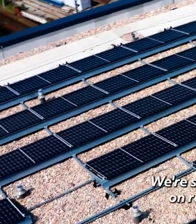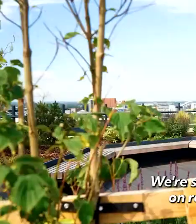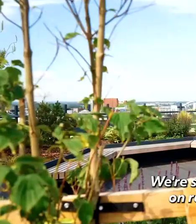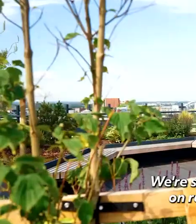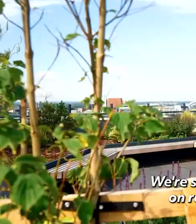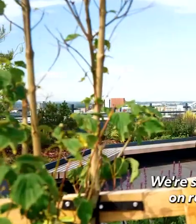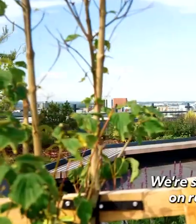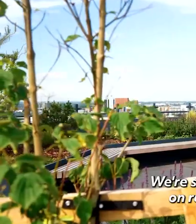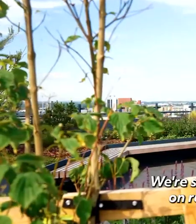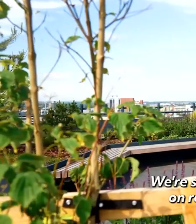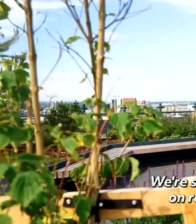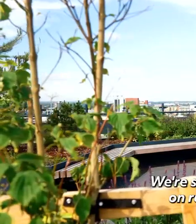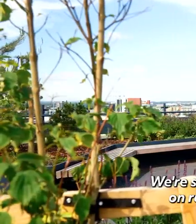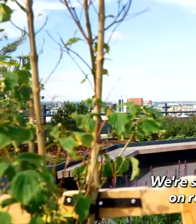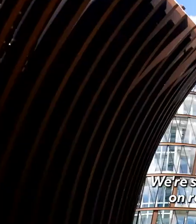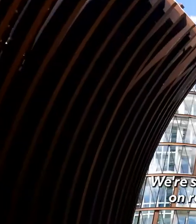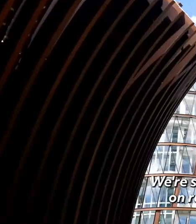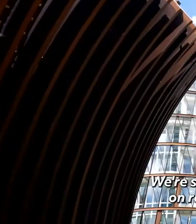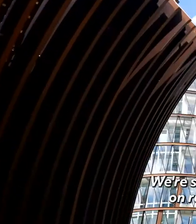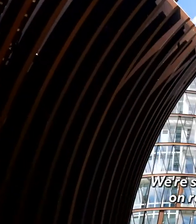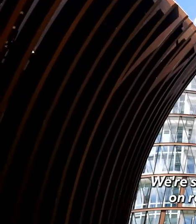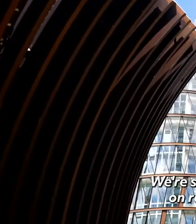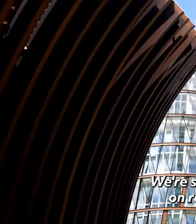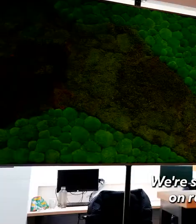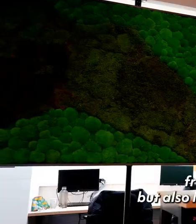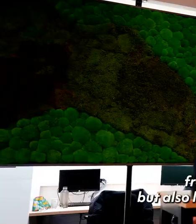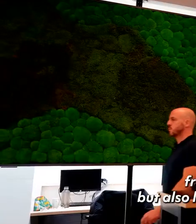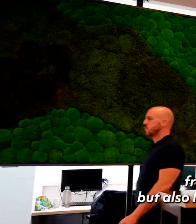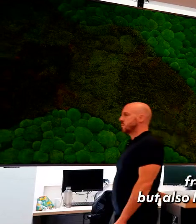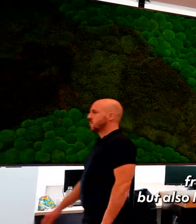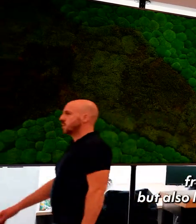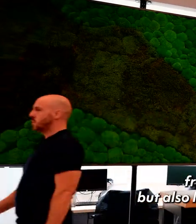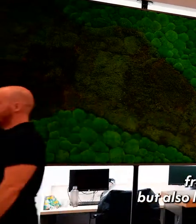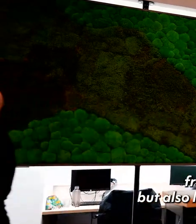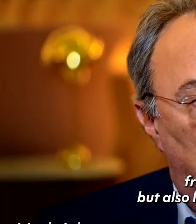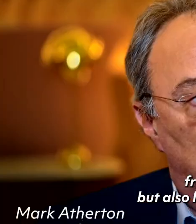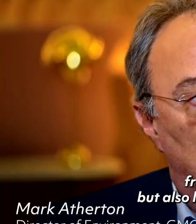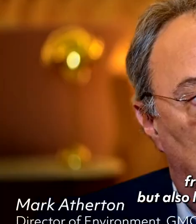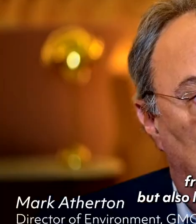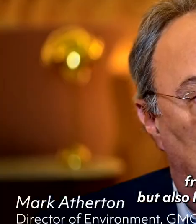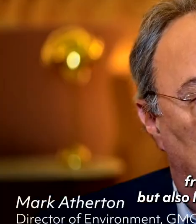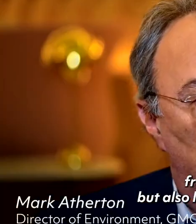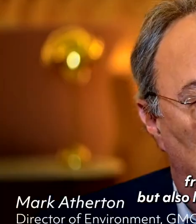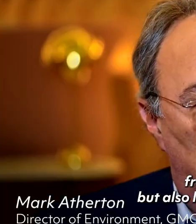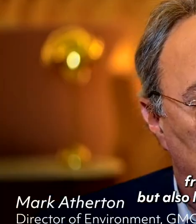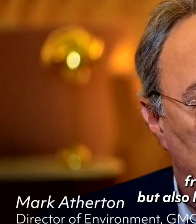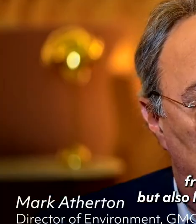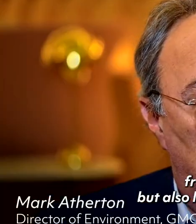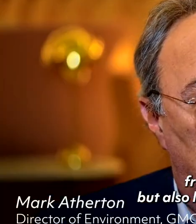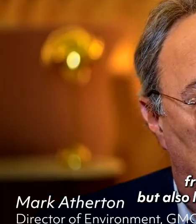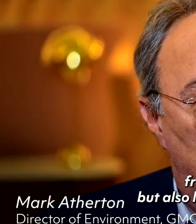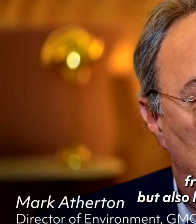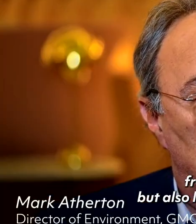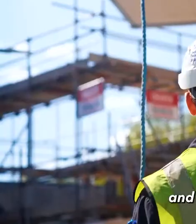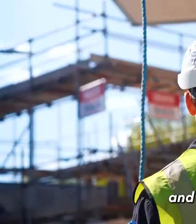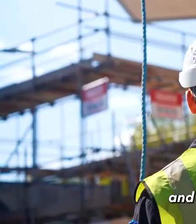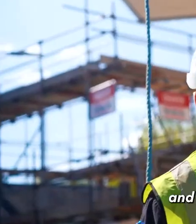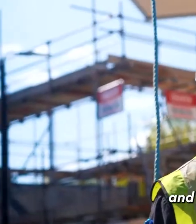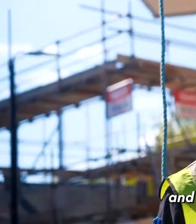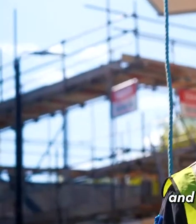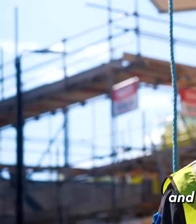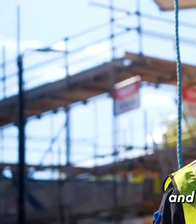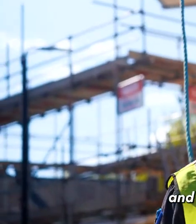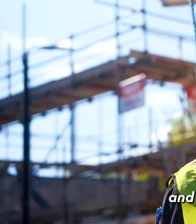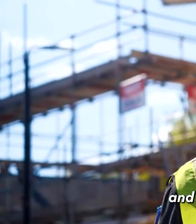We're spending £80 million this year on reducing the carbon impact from public buildings, but also looking at our 1.2 million homes and how we